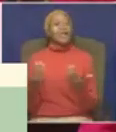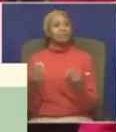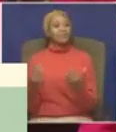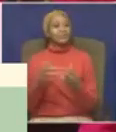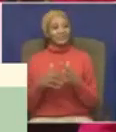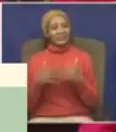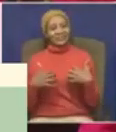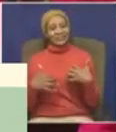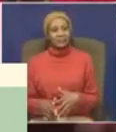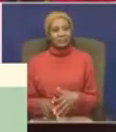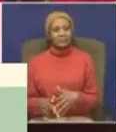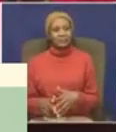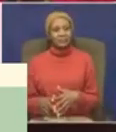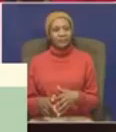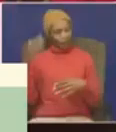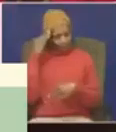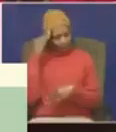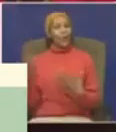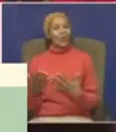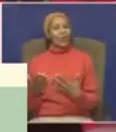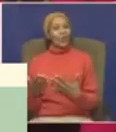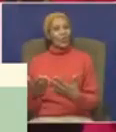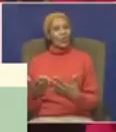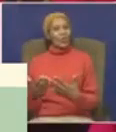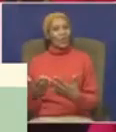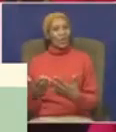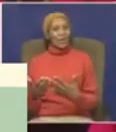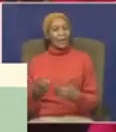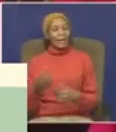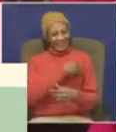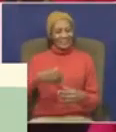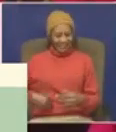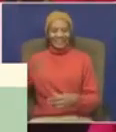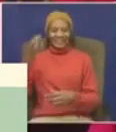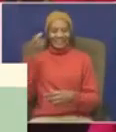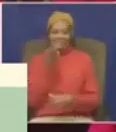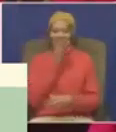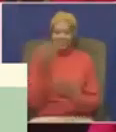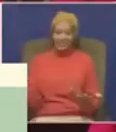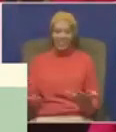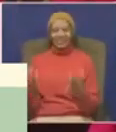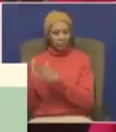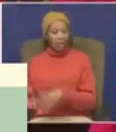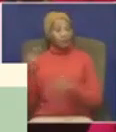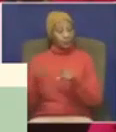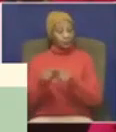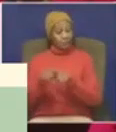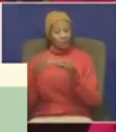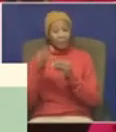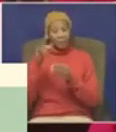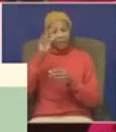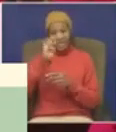know, high because they know it's not a lesser authority speaking. Our fighter was killed, Moshem